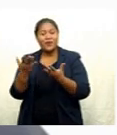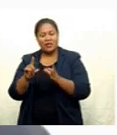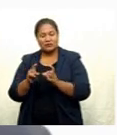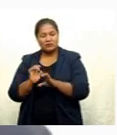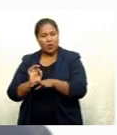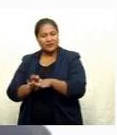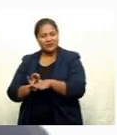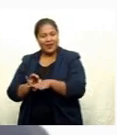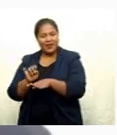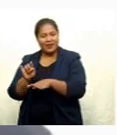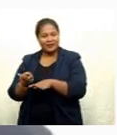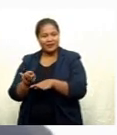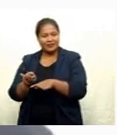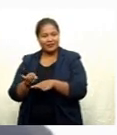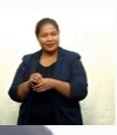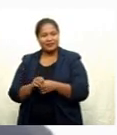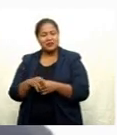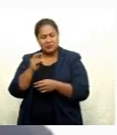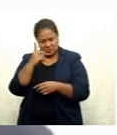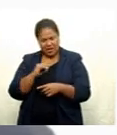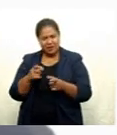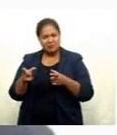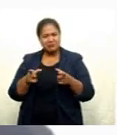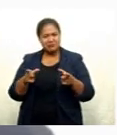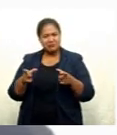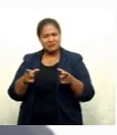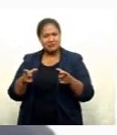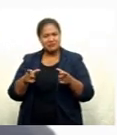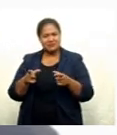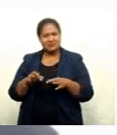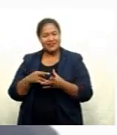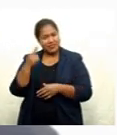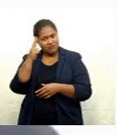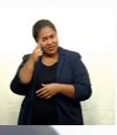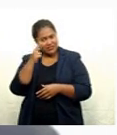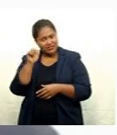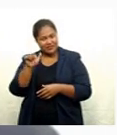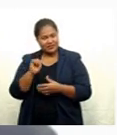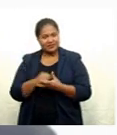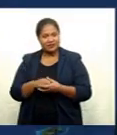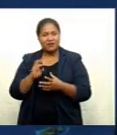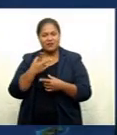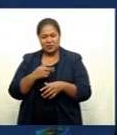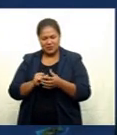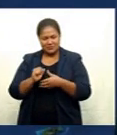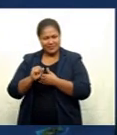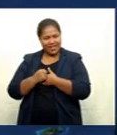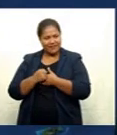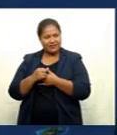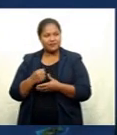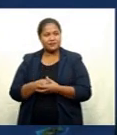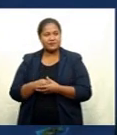hospital to manage in an environment where there is COVID, but keep themselves safe. So it's good